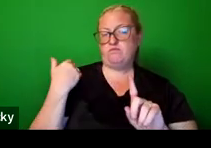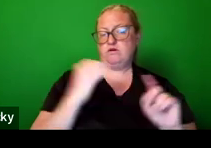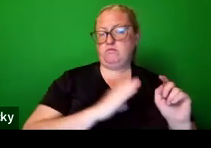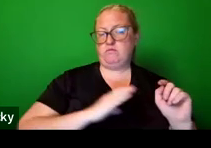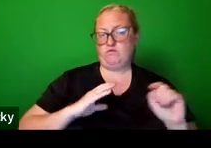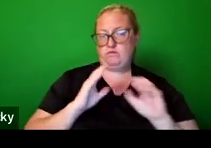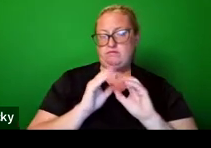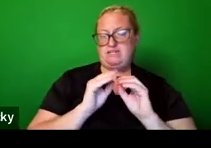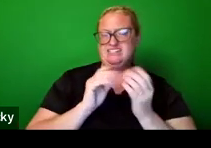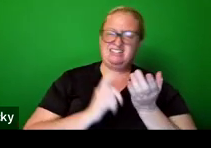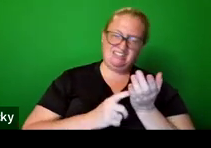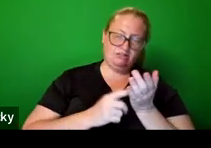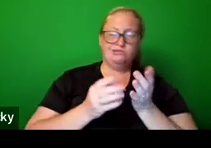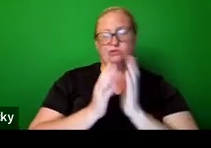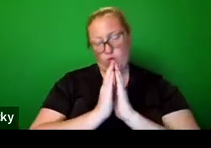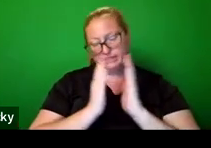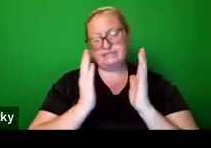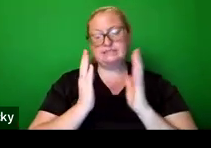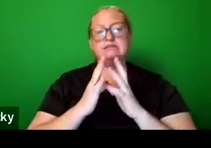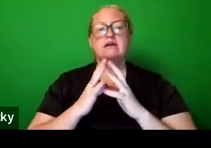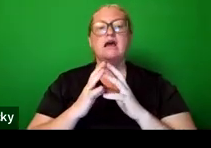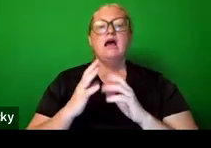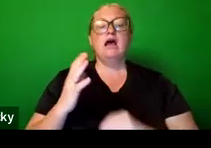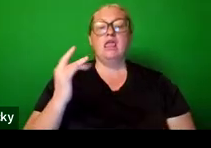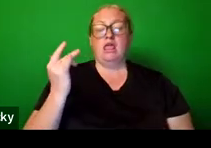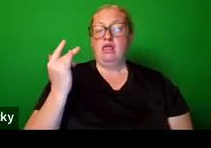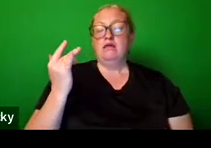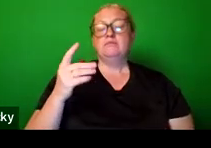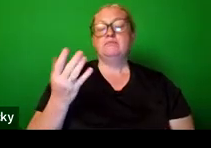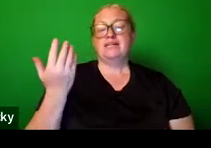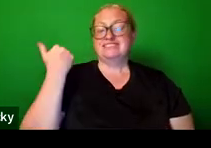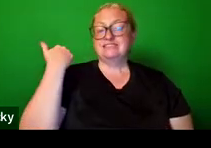a request. Because of the past